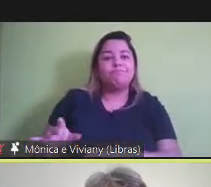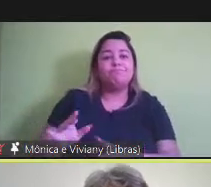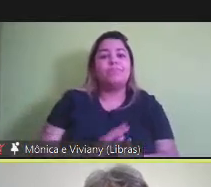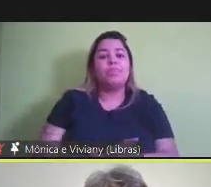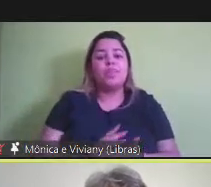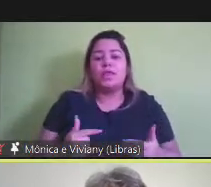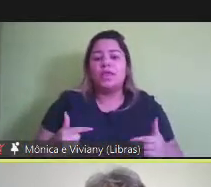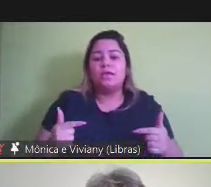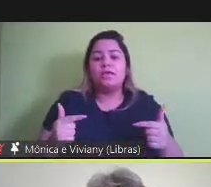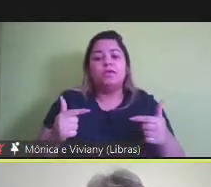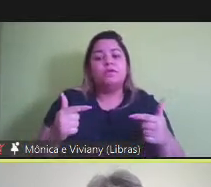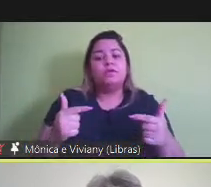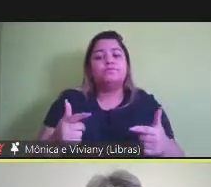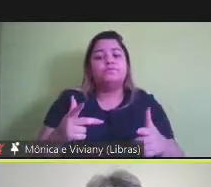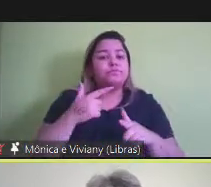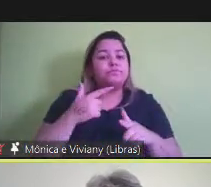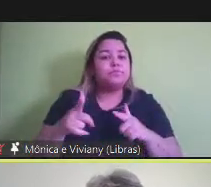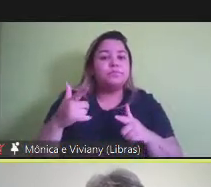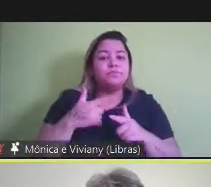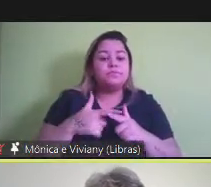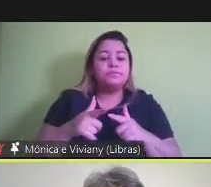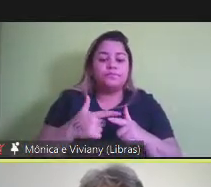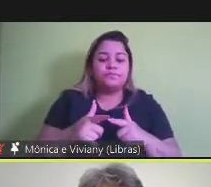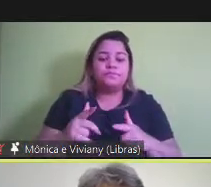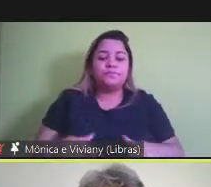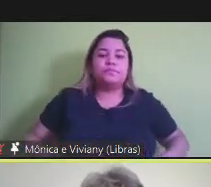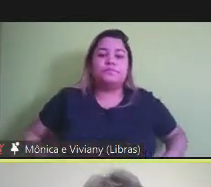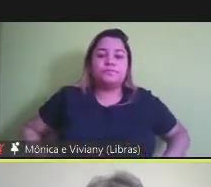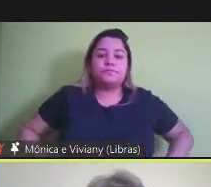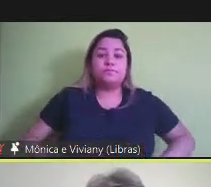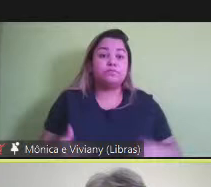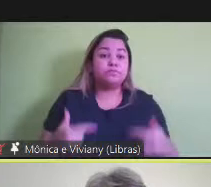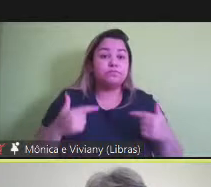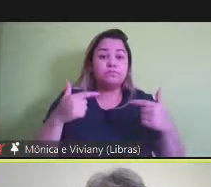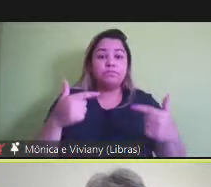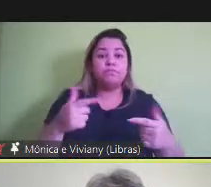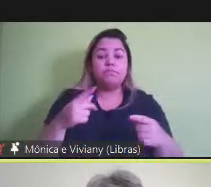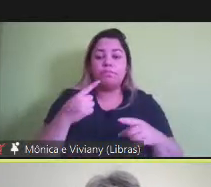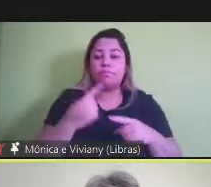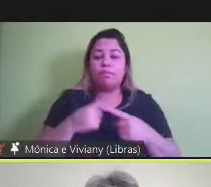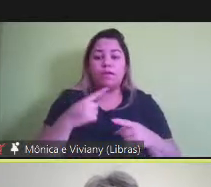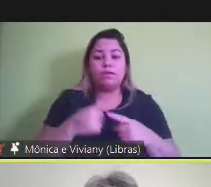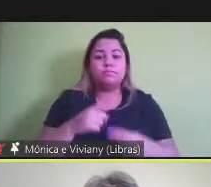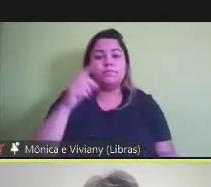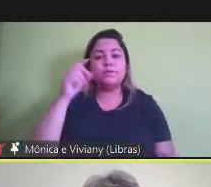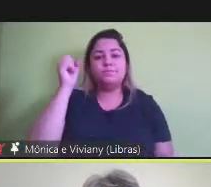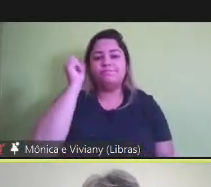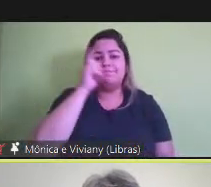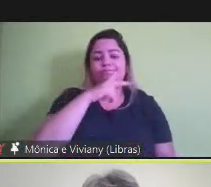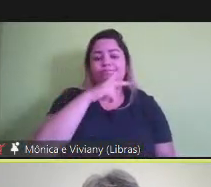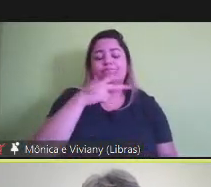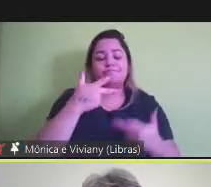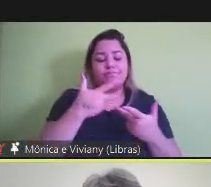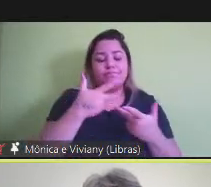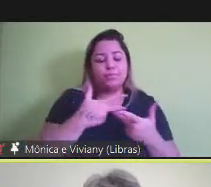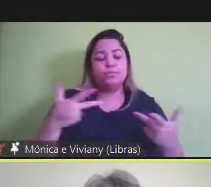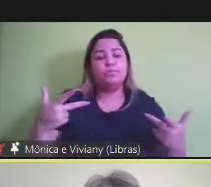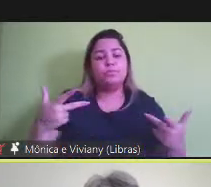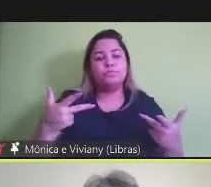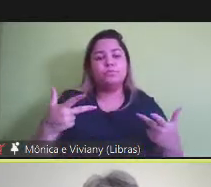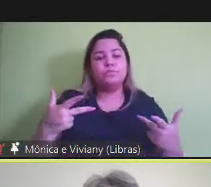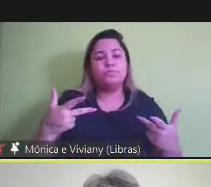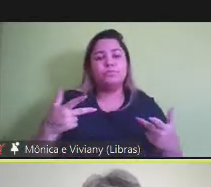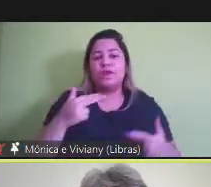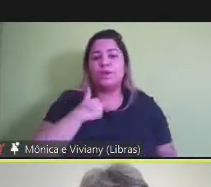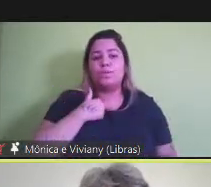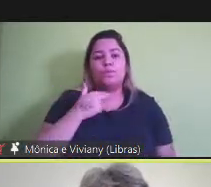leave people to their fate. This is not a problem. This is a challenge that we have to overcome because things are they're